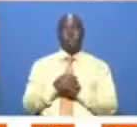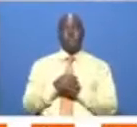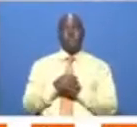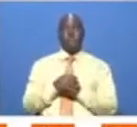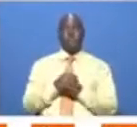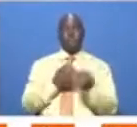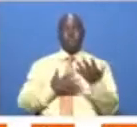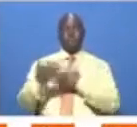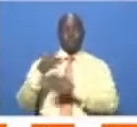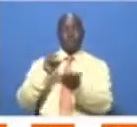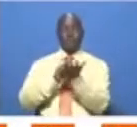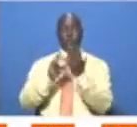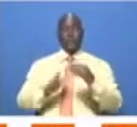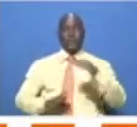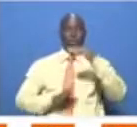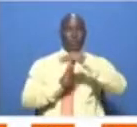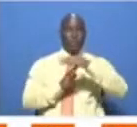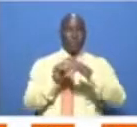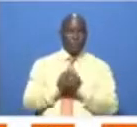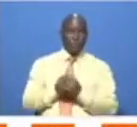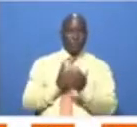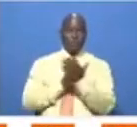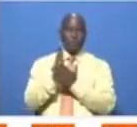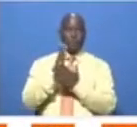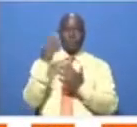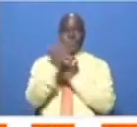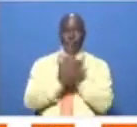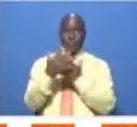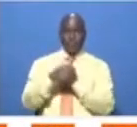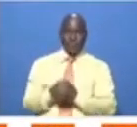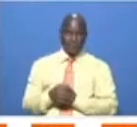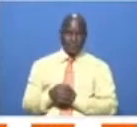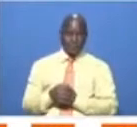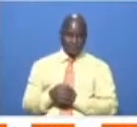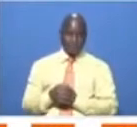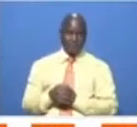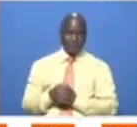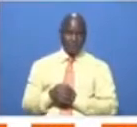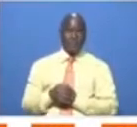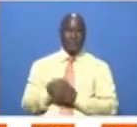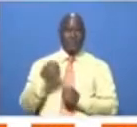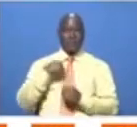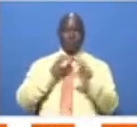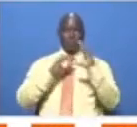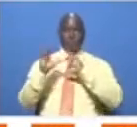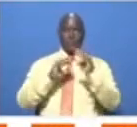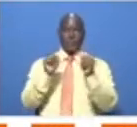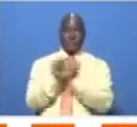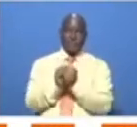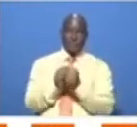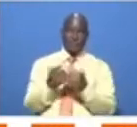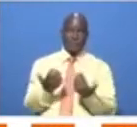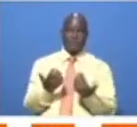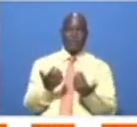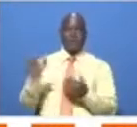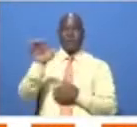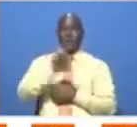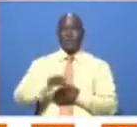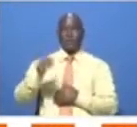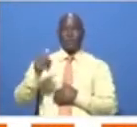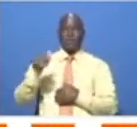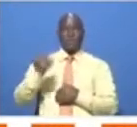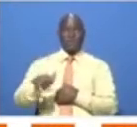wanawasiliana na daktari mkubwa through computer. Na akawa anawasiliana akiwa sehemu yenye